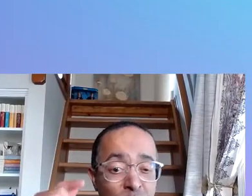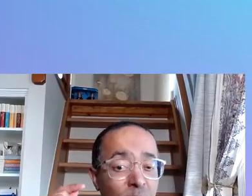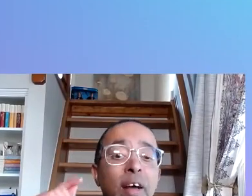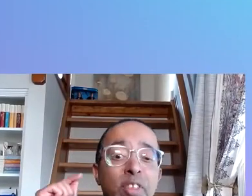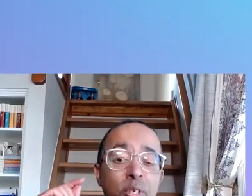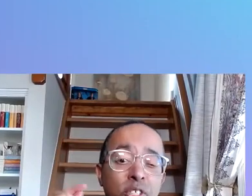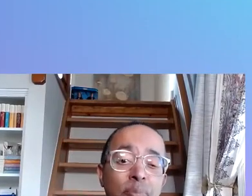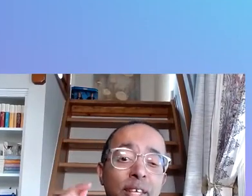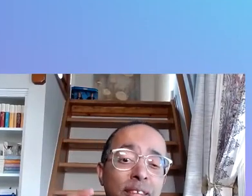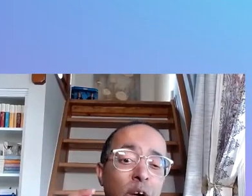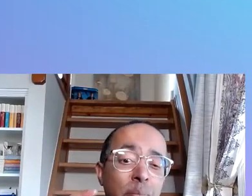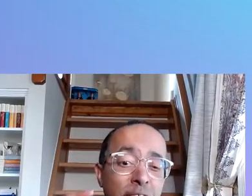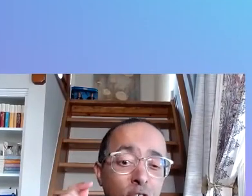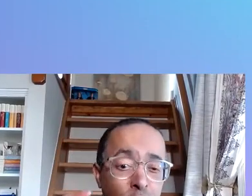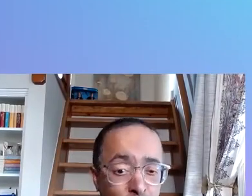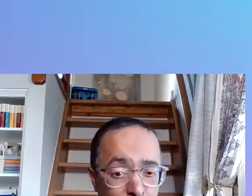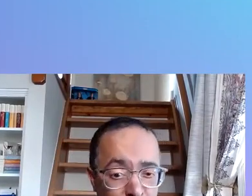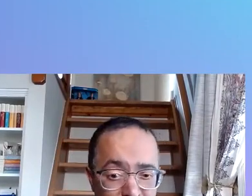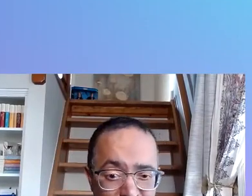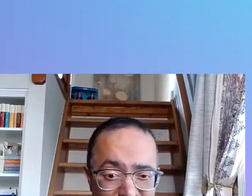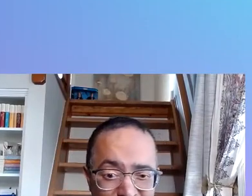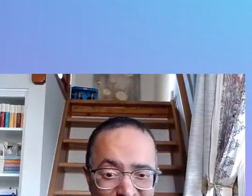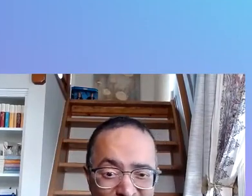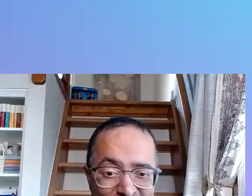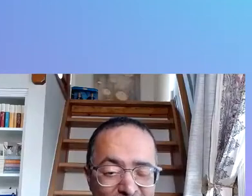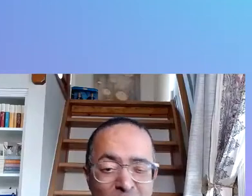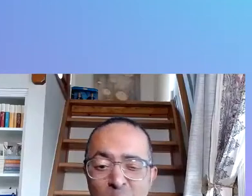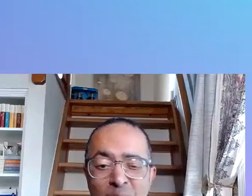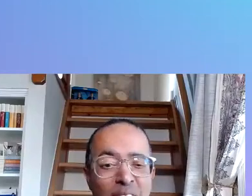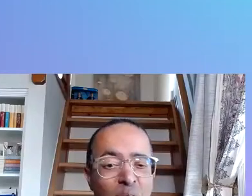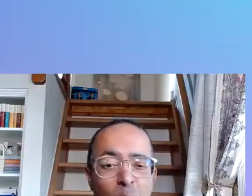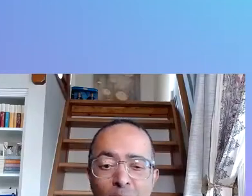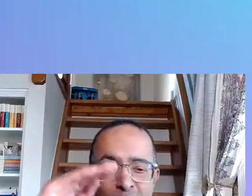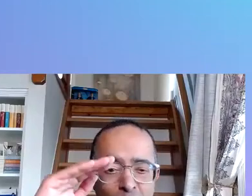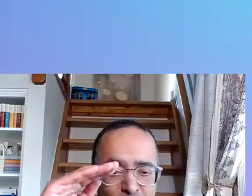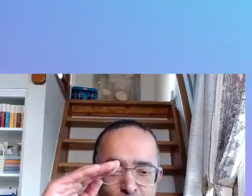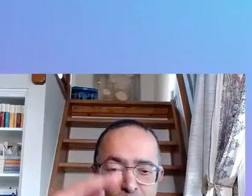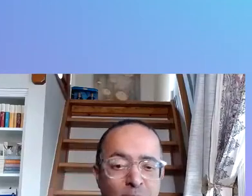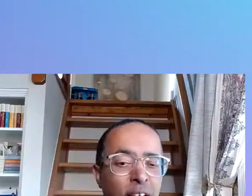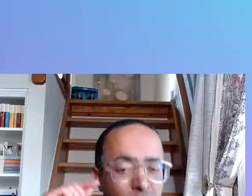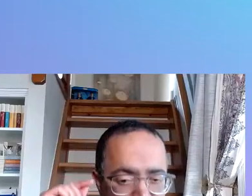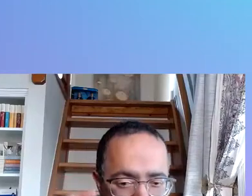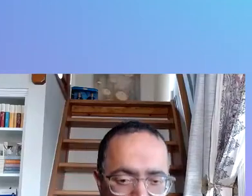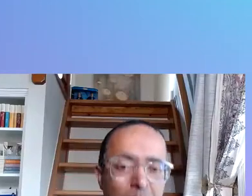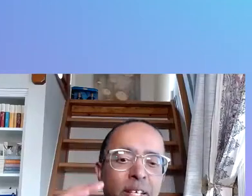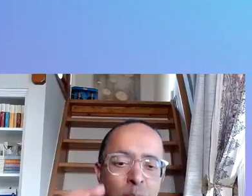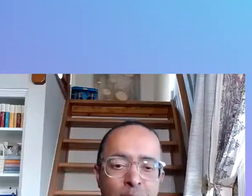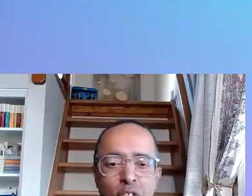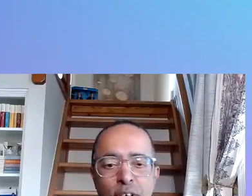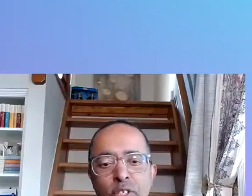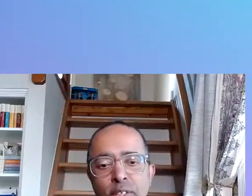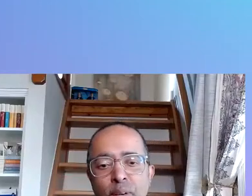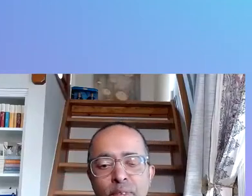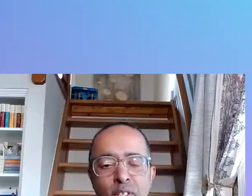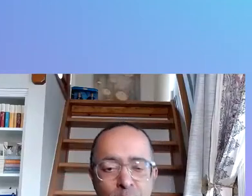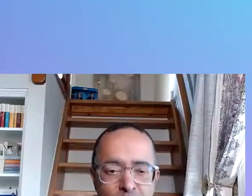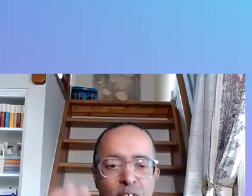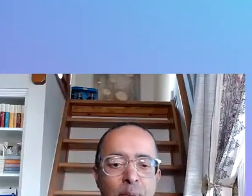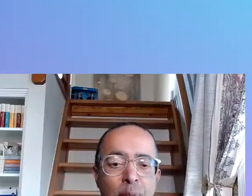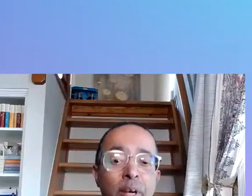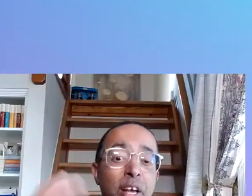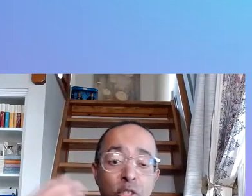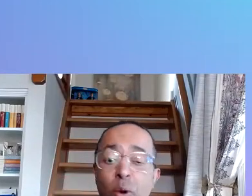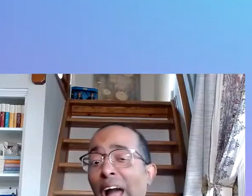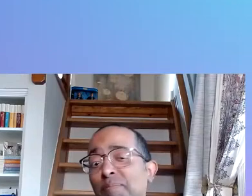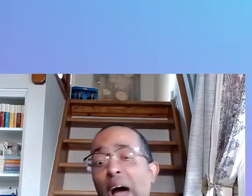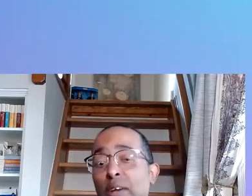work. There is something they are being judged on, right? No matter how high up the food chain, somebody is being judged on something. Something's